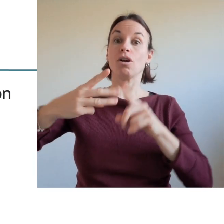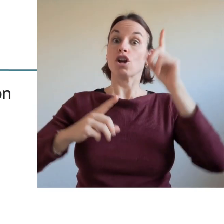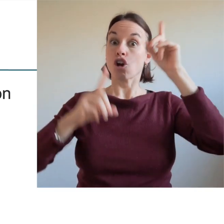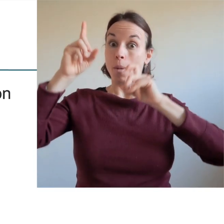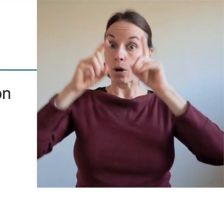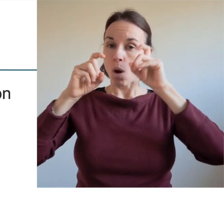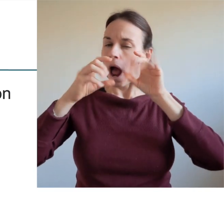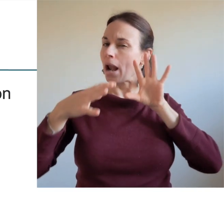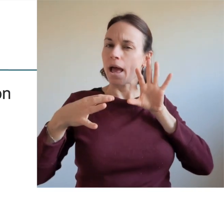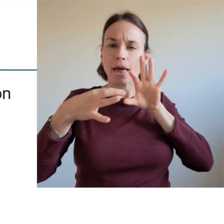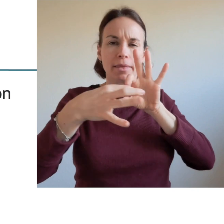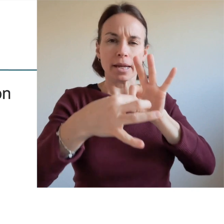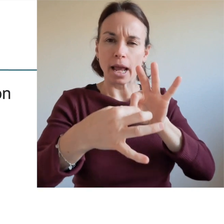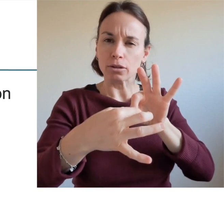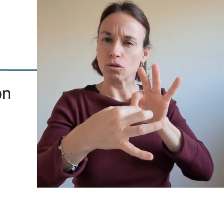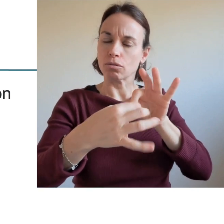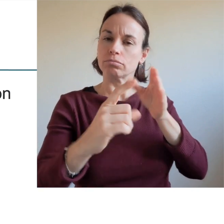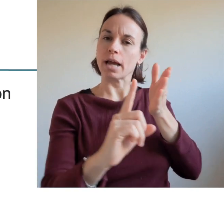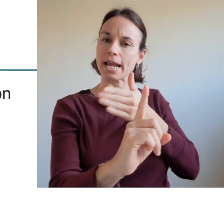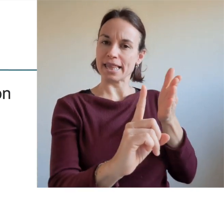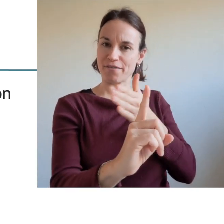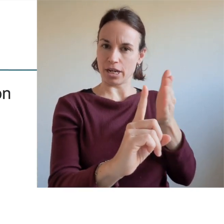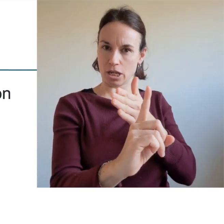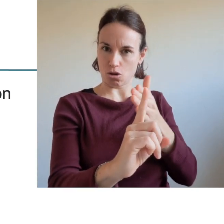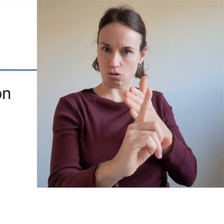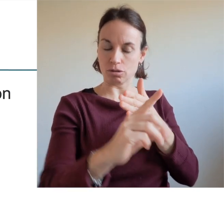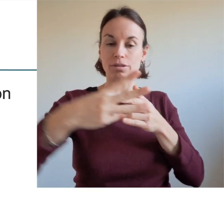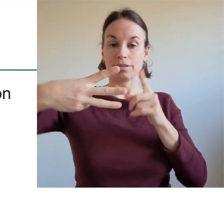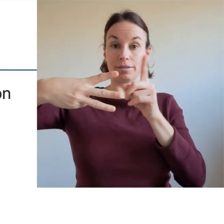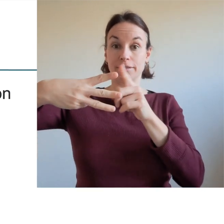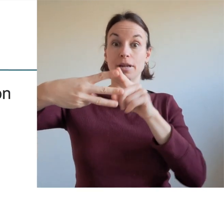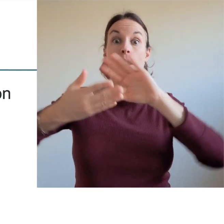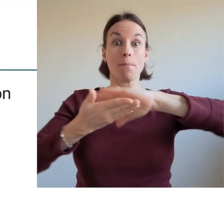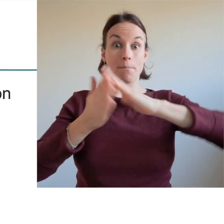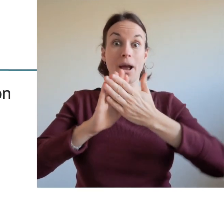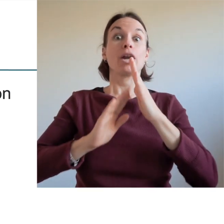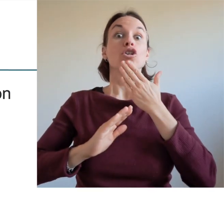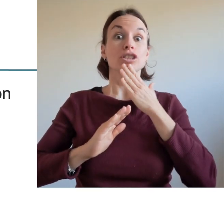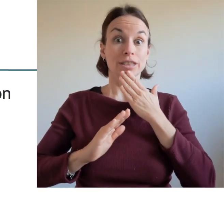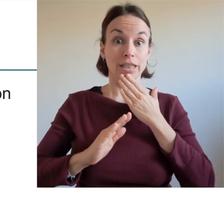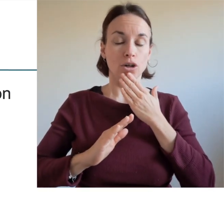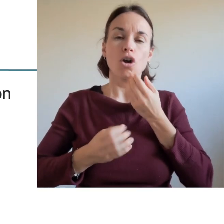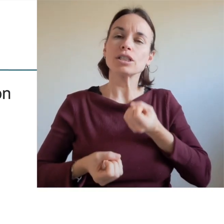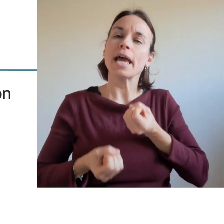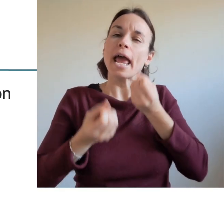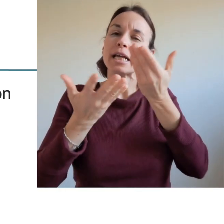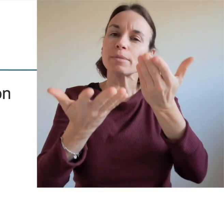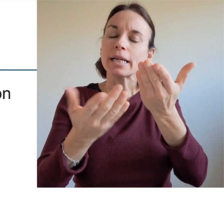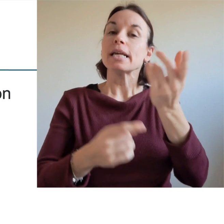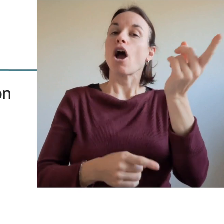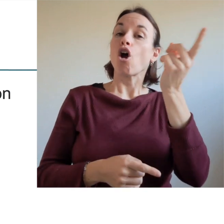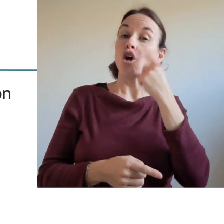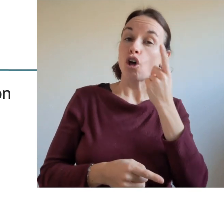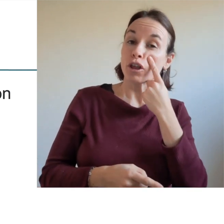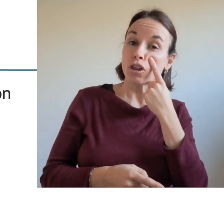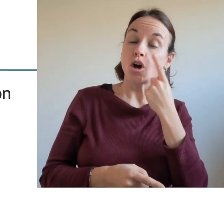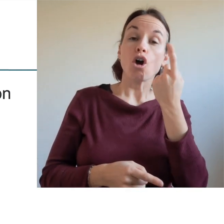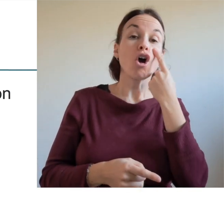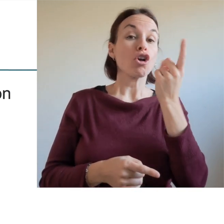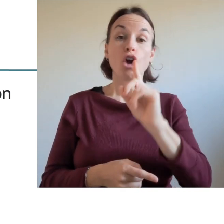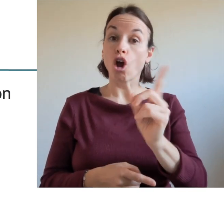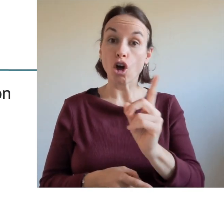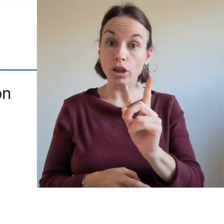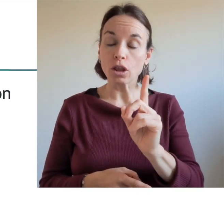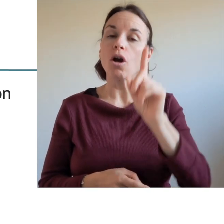to the interpretation of the indefinite. The manual component is subject to both epistemic and evidential